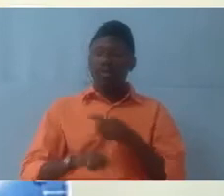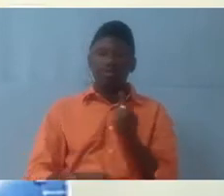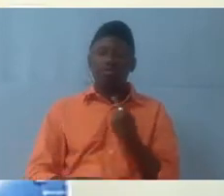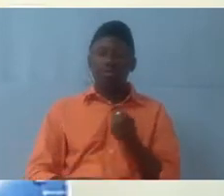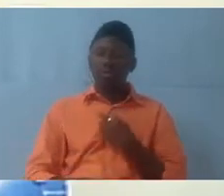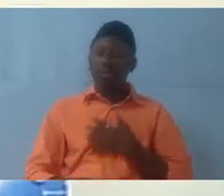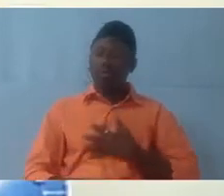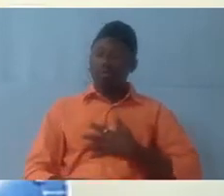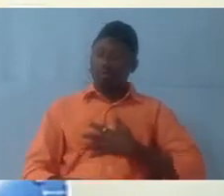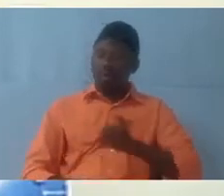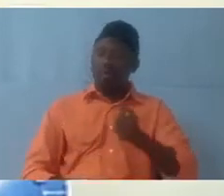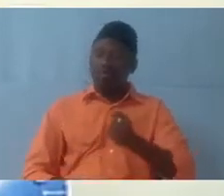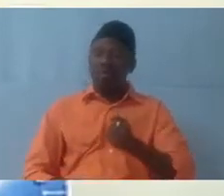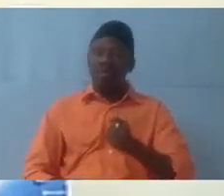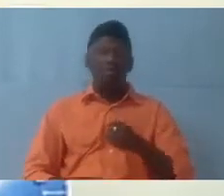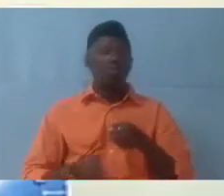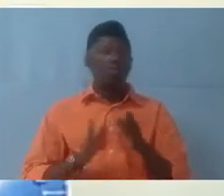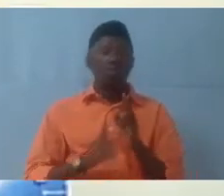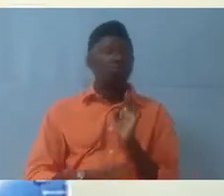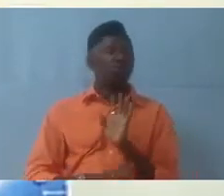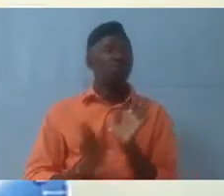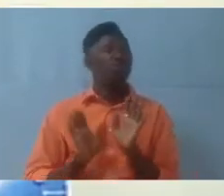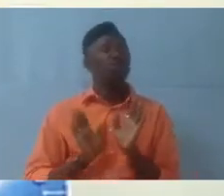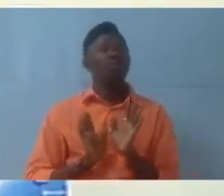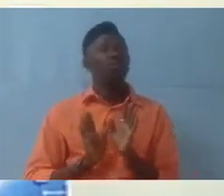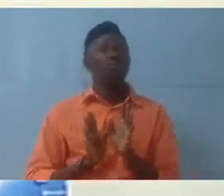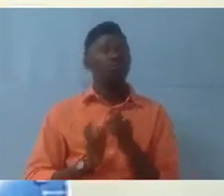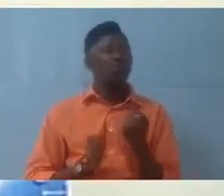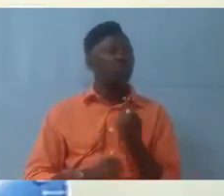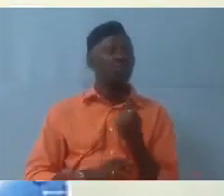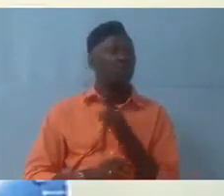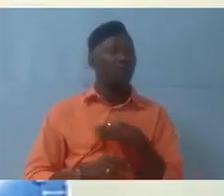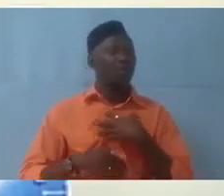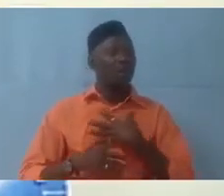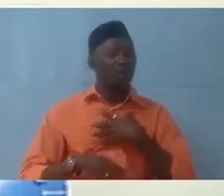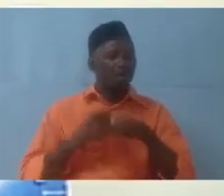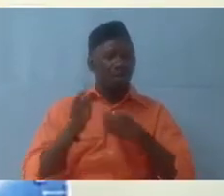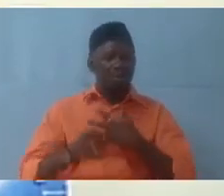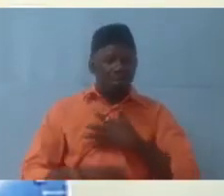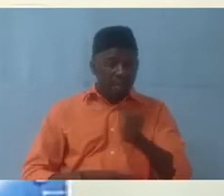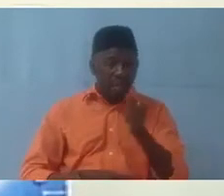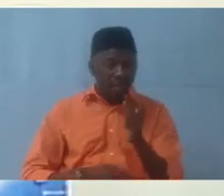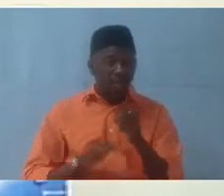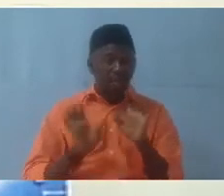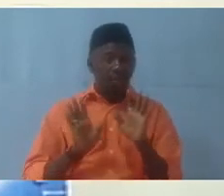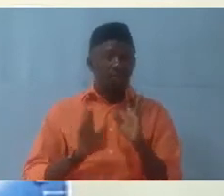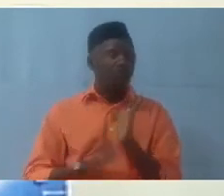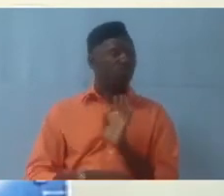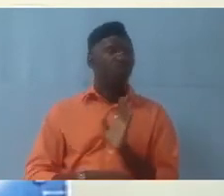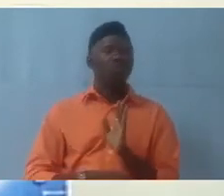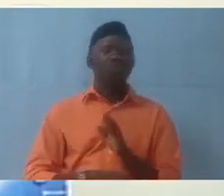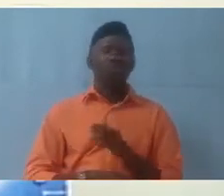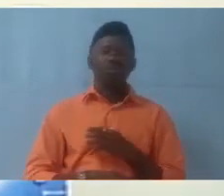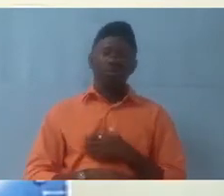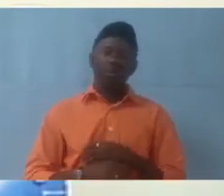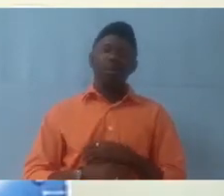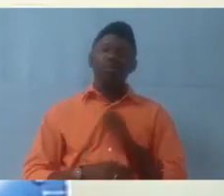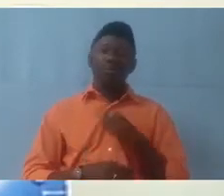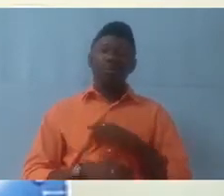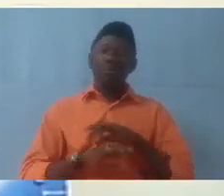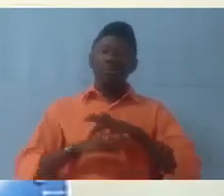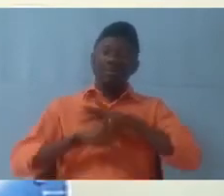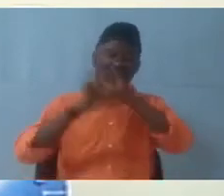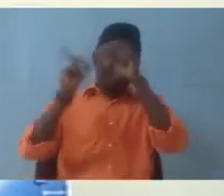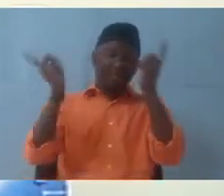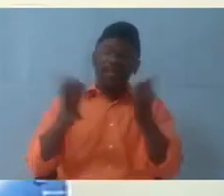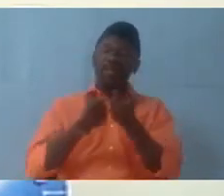bravery or being courageous. Ndax nekul rek jamono jo xamni ak njambar la rek. but the overwhelming interest that there has to be the